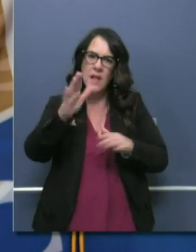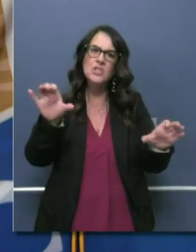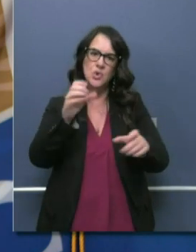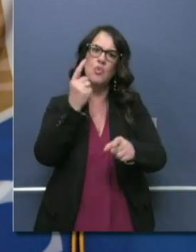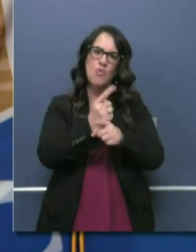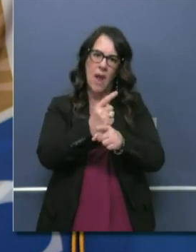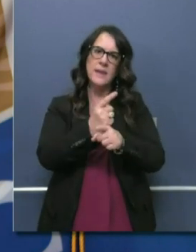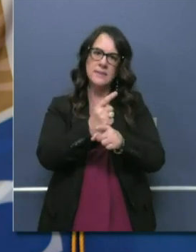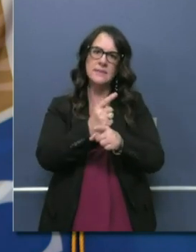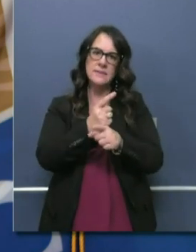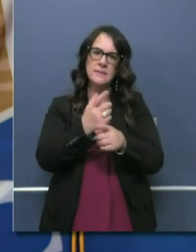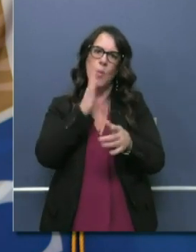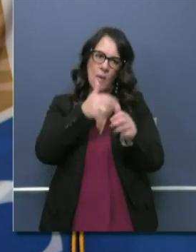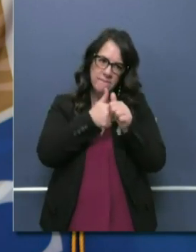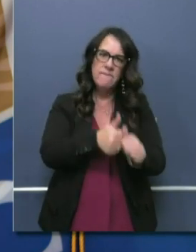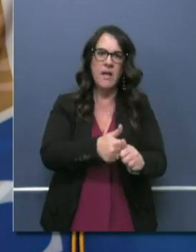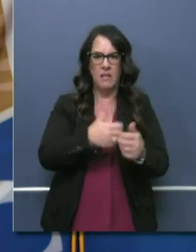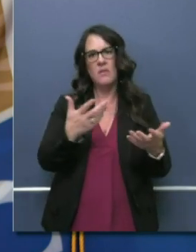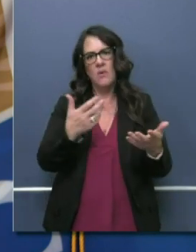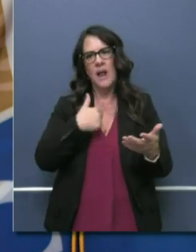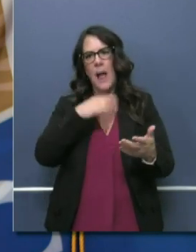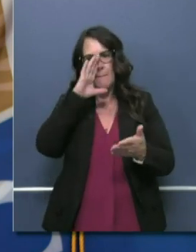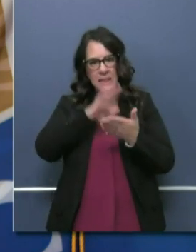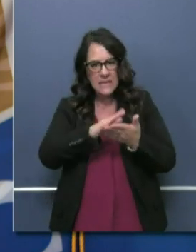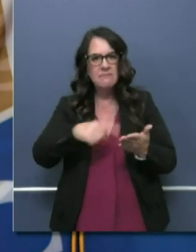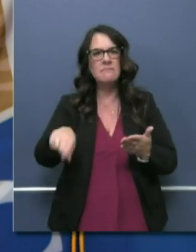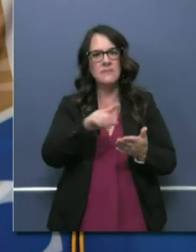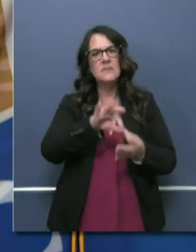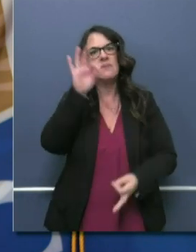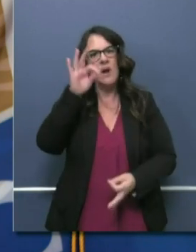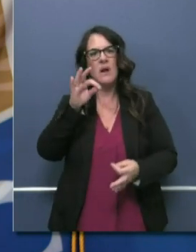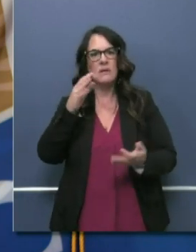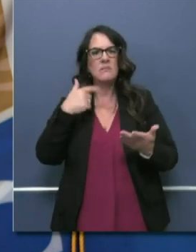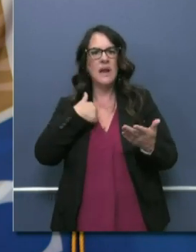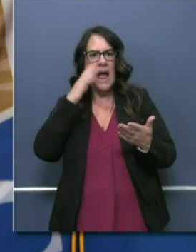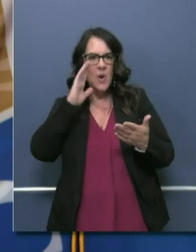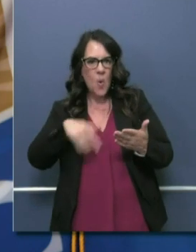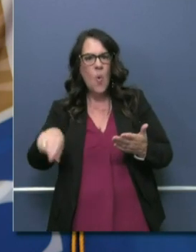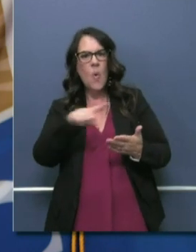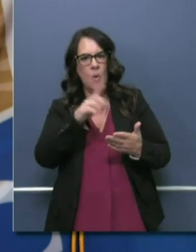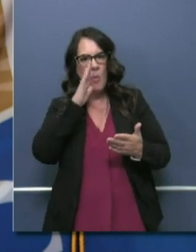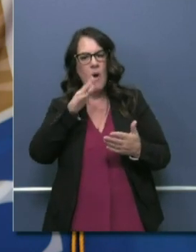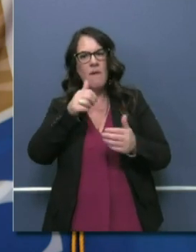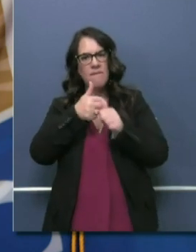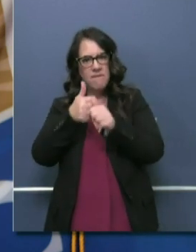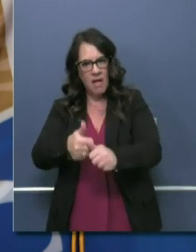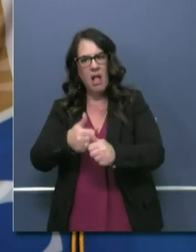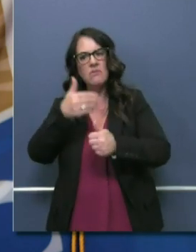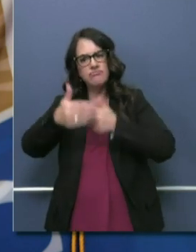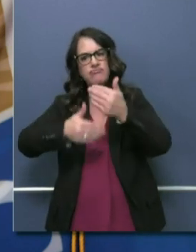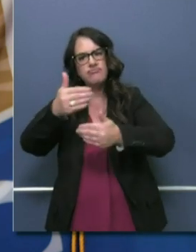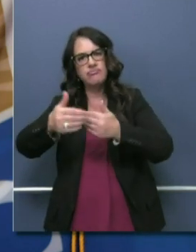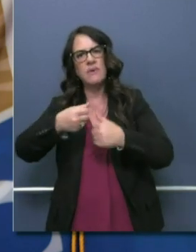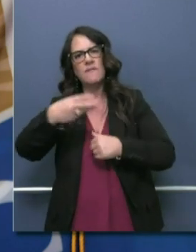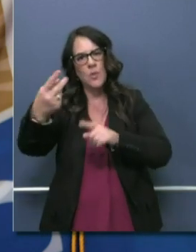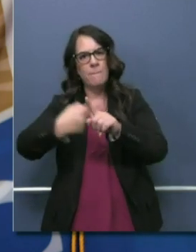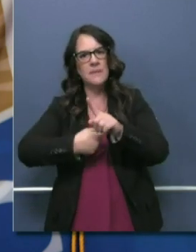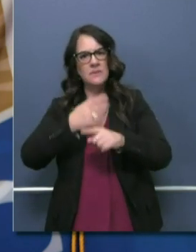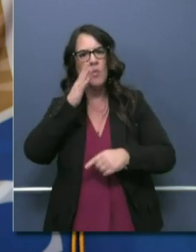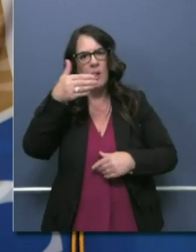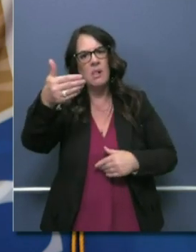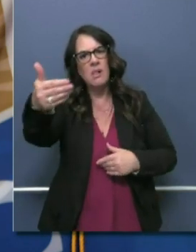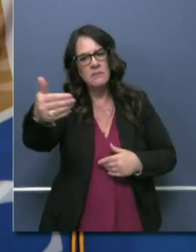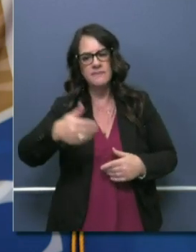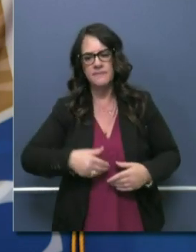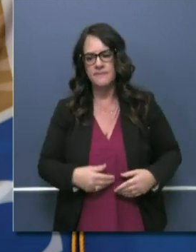majority. And I just believe that's the spirit that will guide the next few months. Jonathan Ayestas, KCRA.